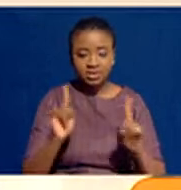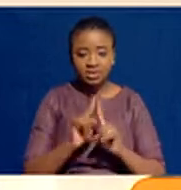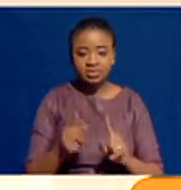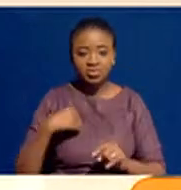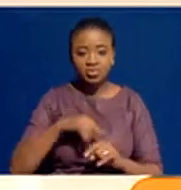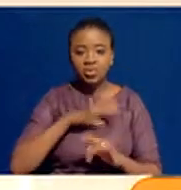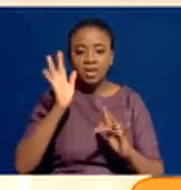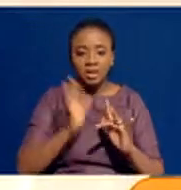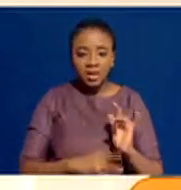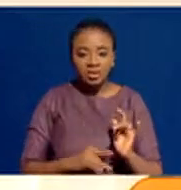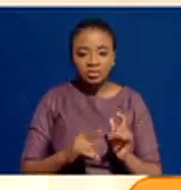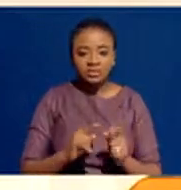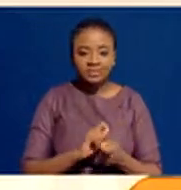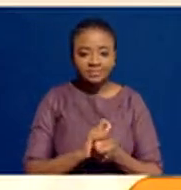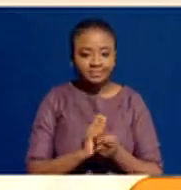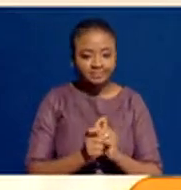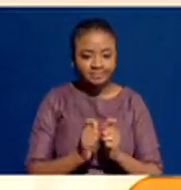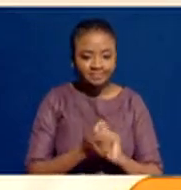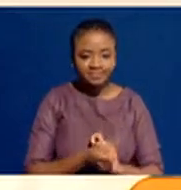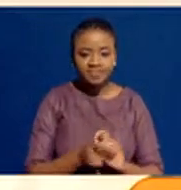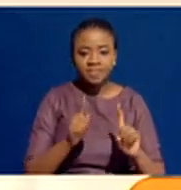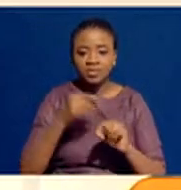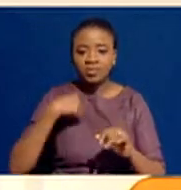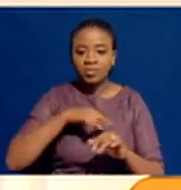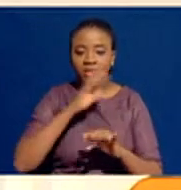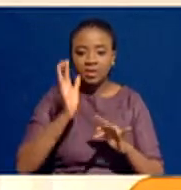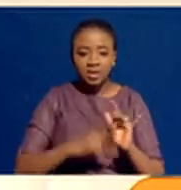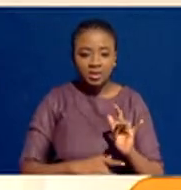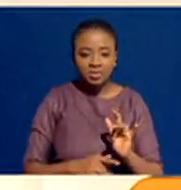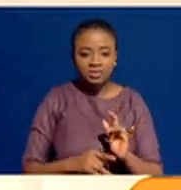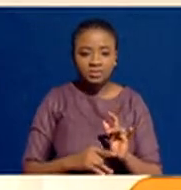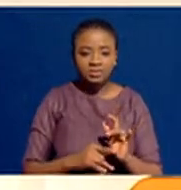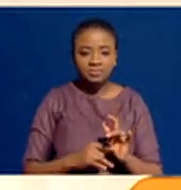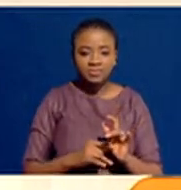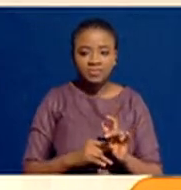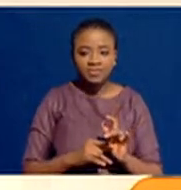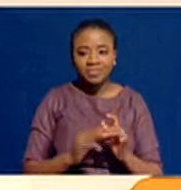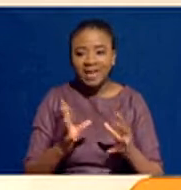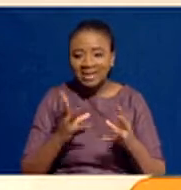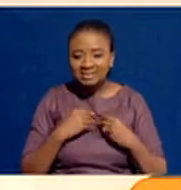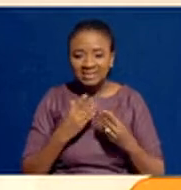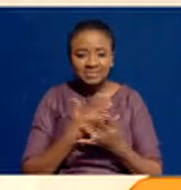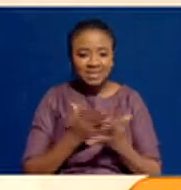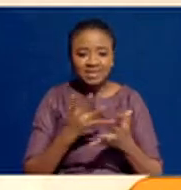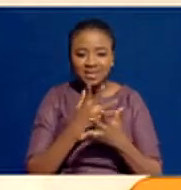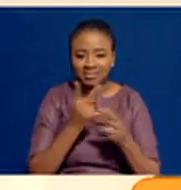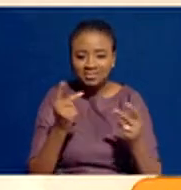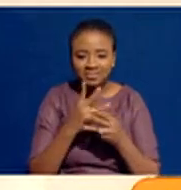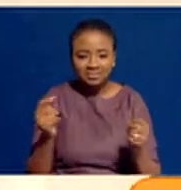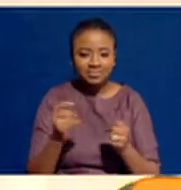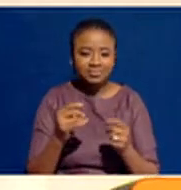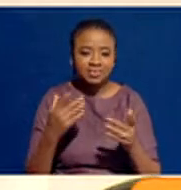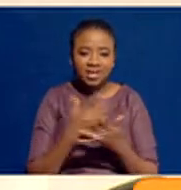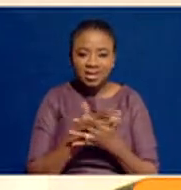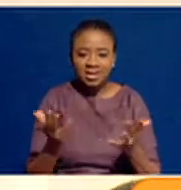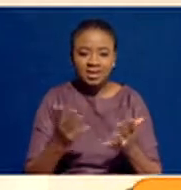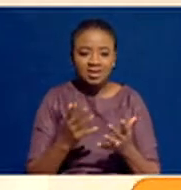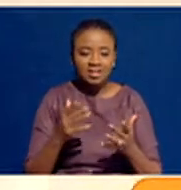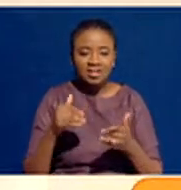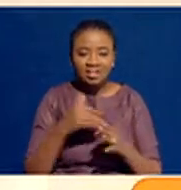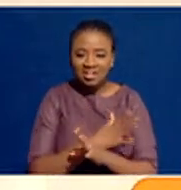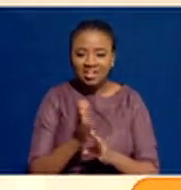able to entertain, we cannot be able to accommodate any kind of malpractice, any kind of